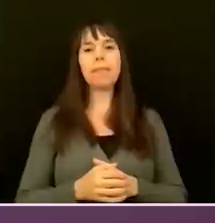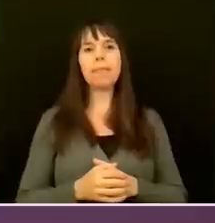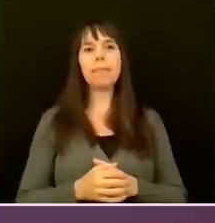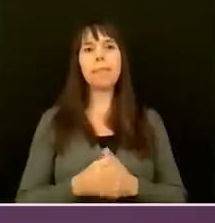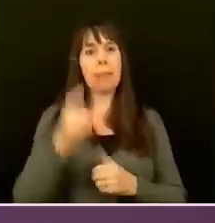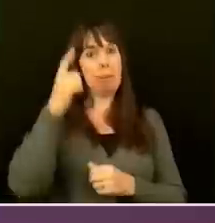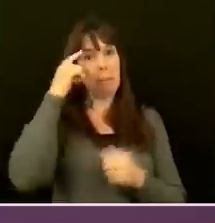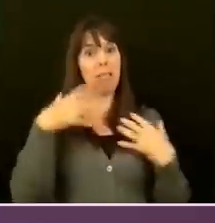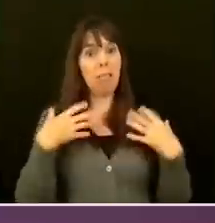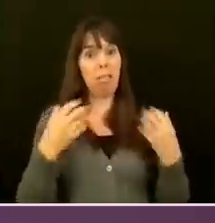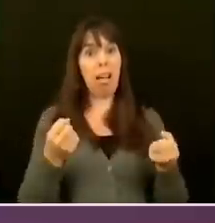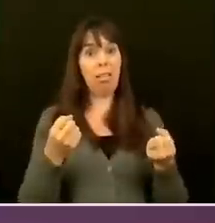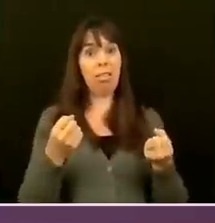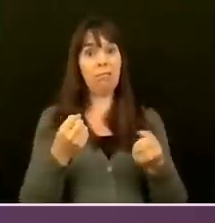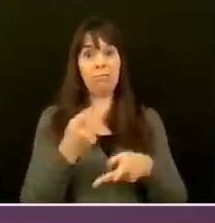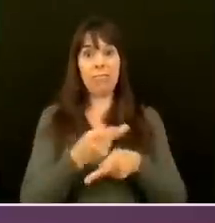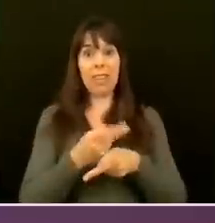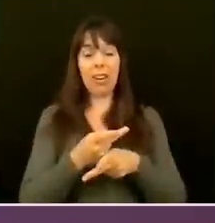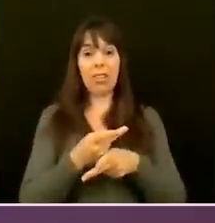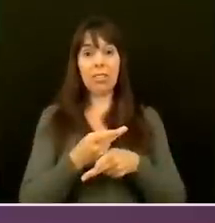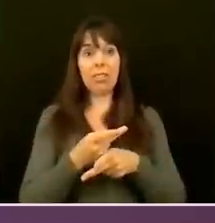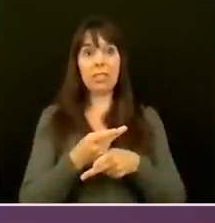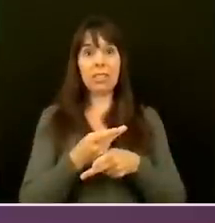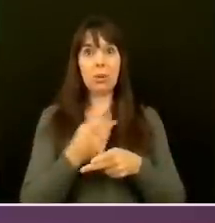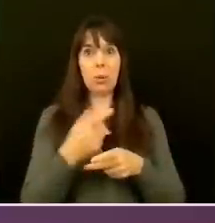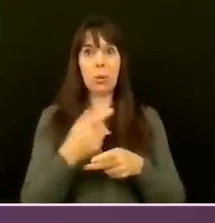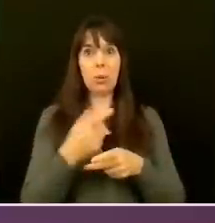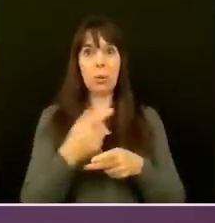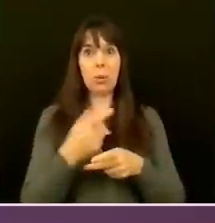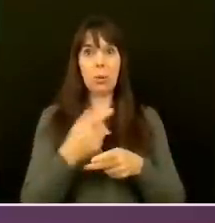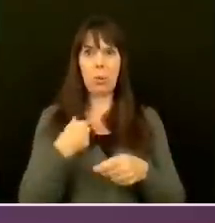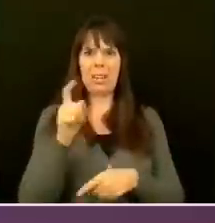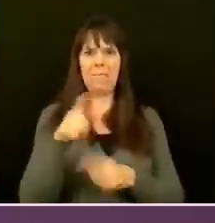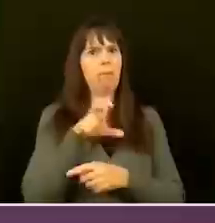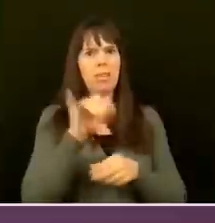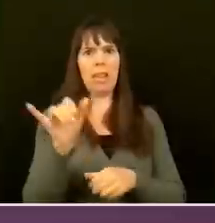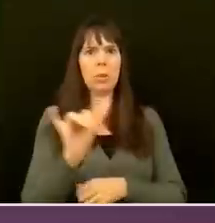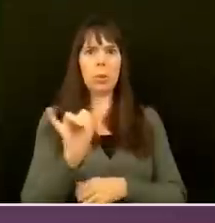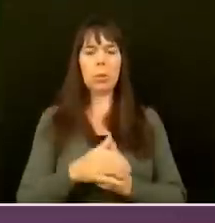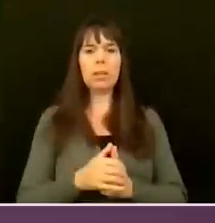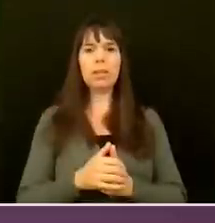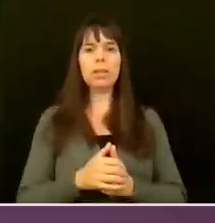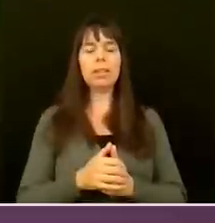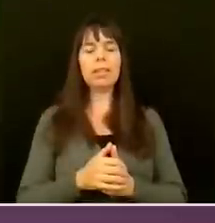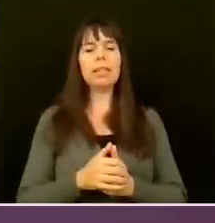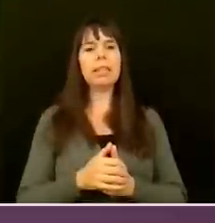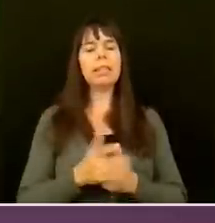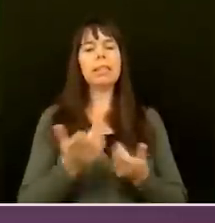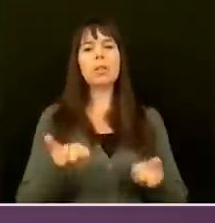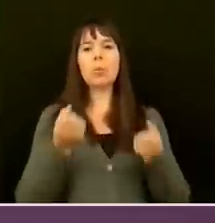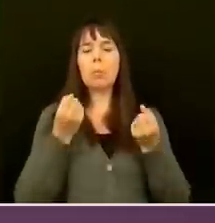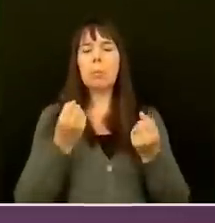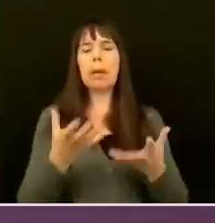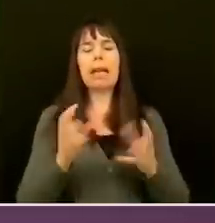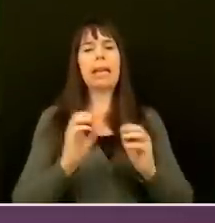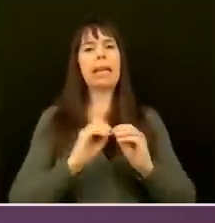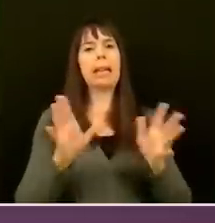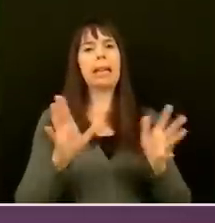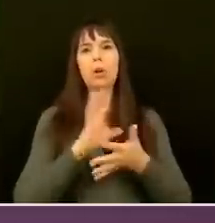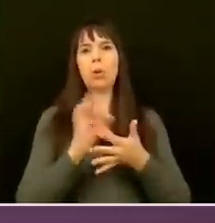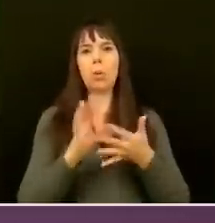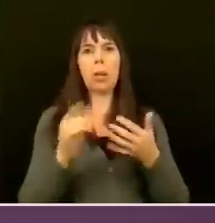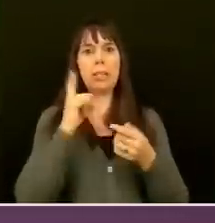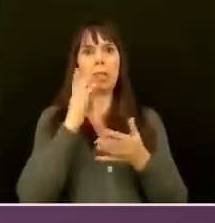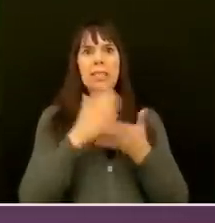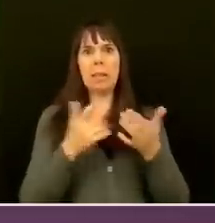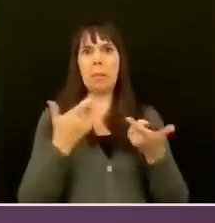Mental health care, and invest in that. So there's so many clear choices on some of the biggest